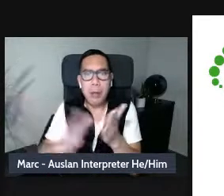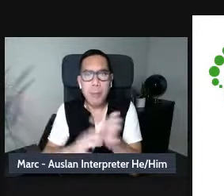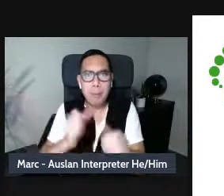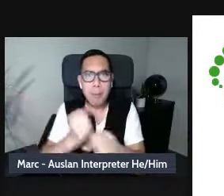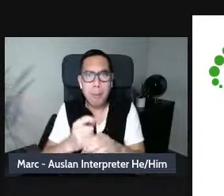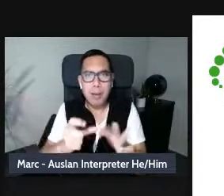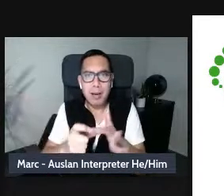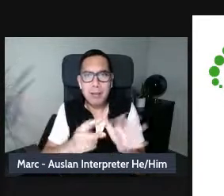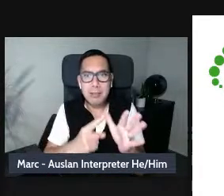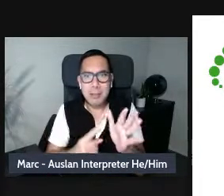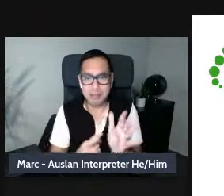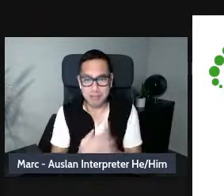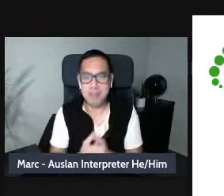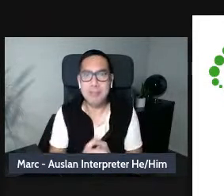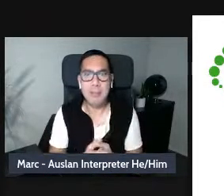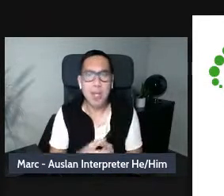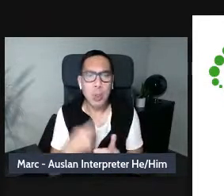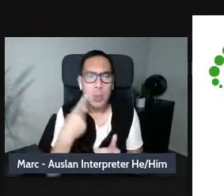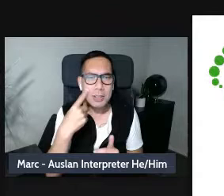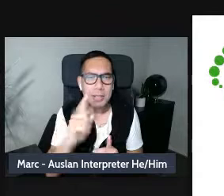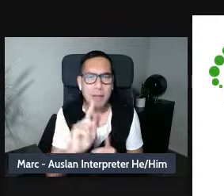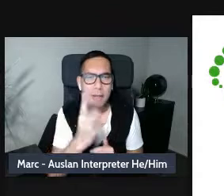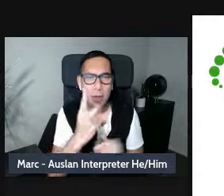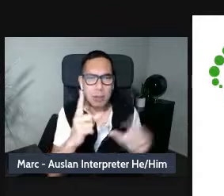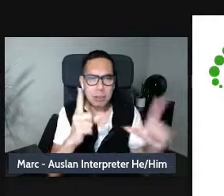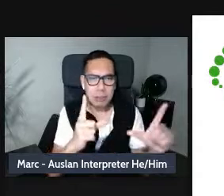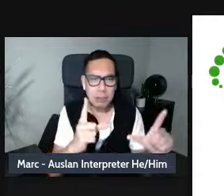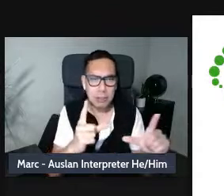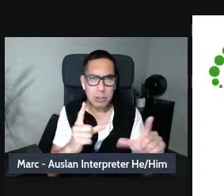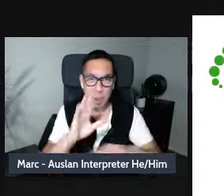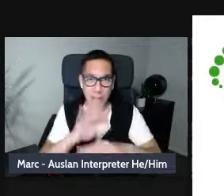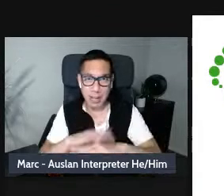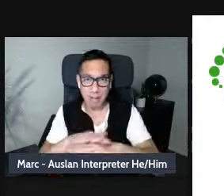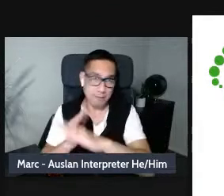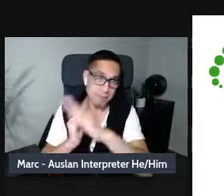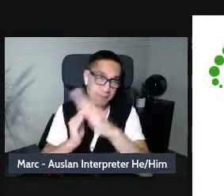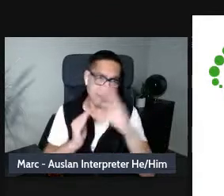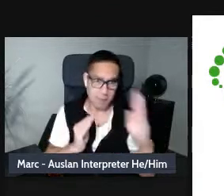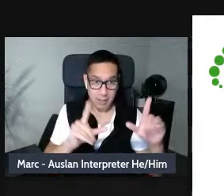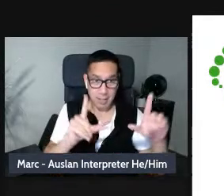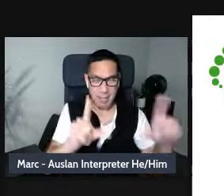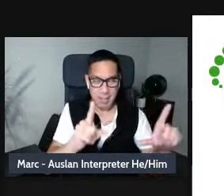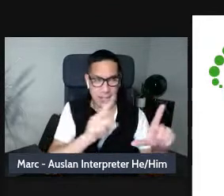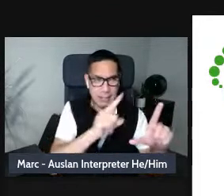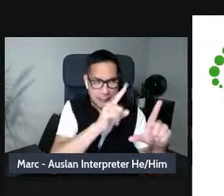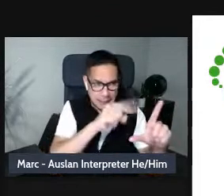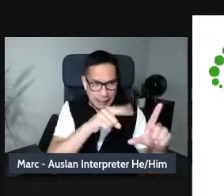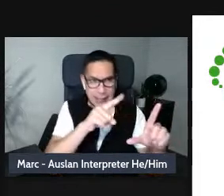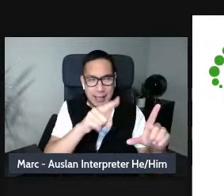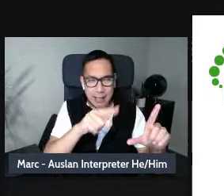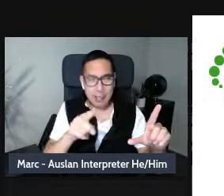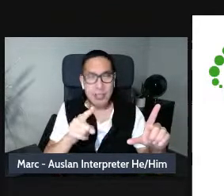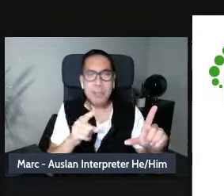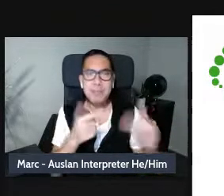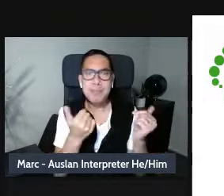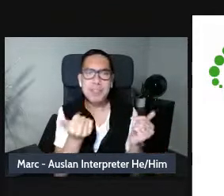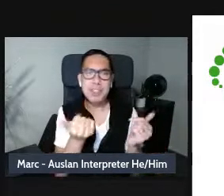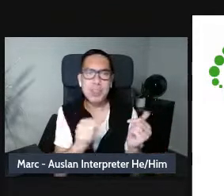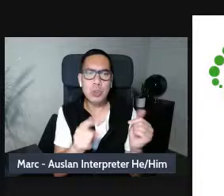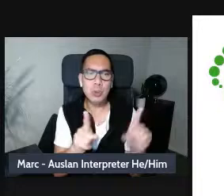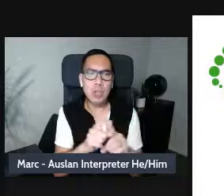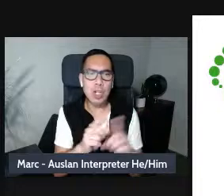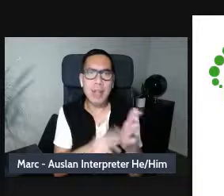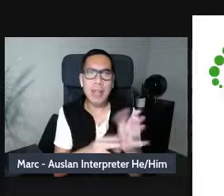see in the first, in the left figure, that we can, by using these nanoparticles, we